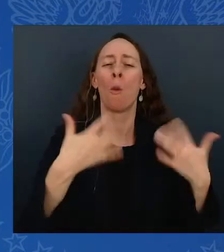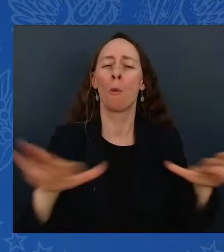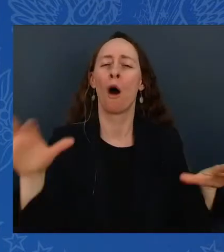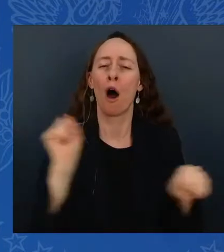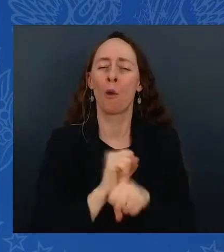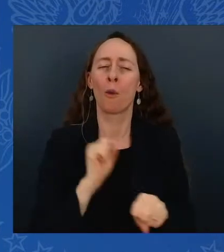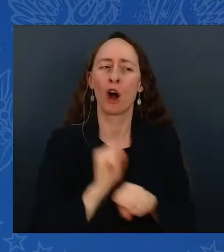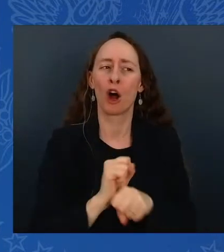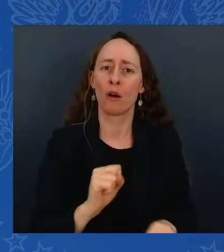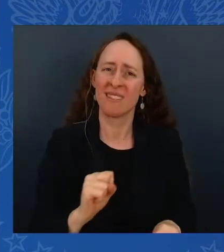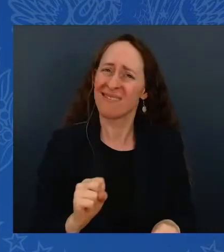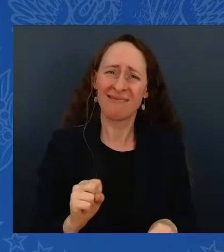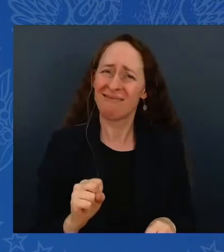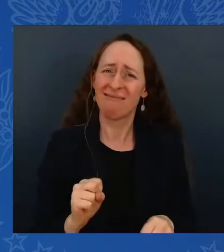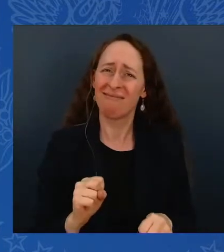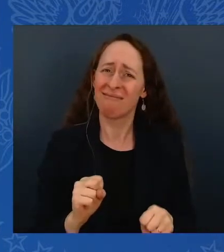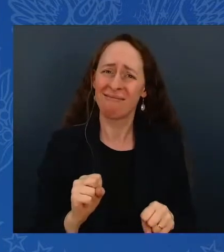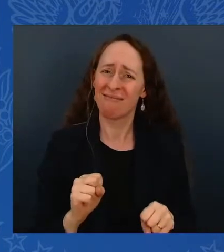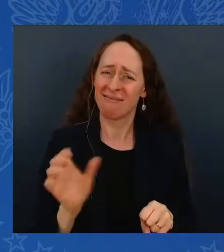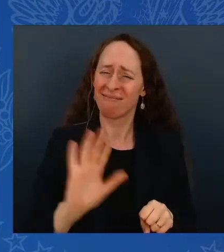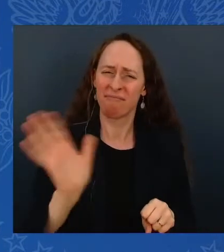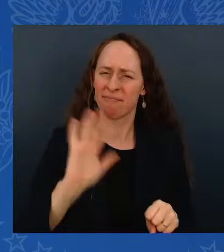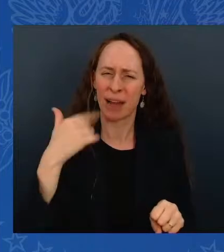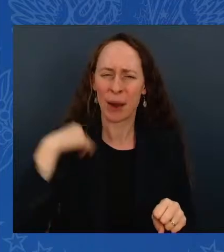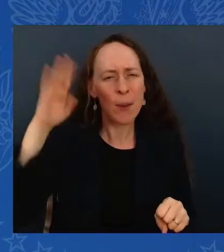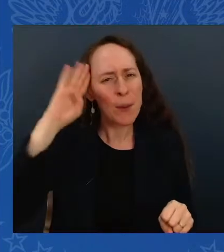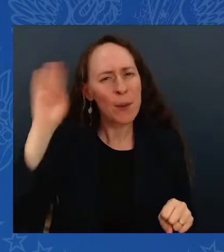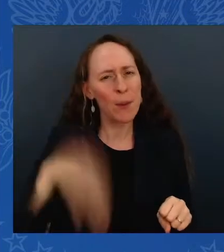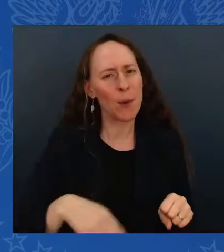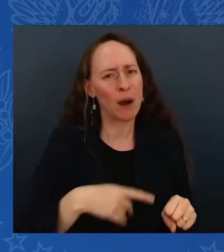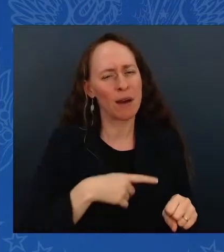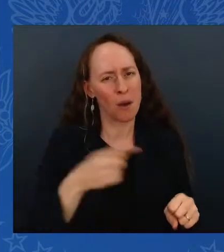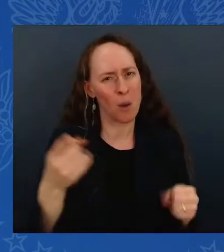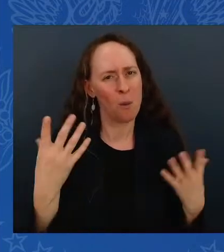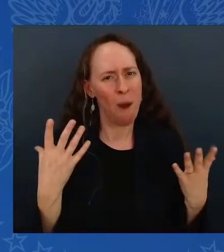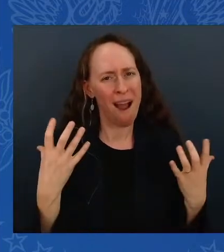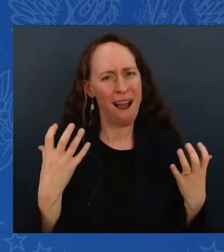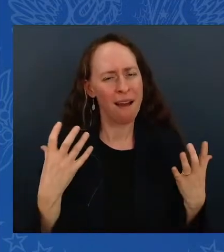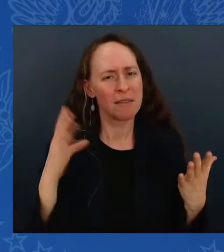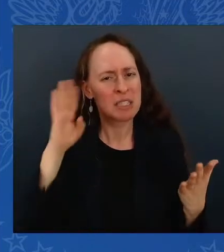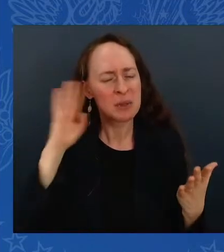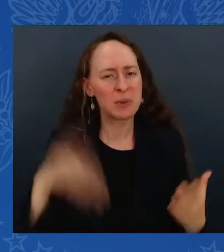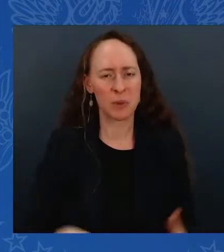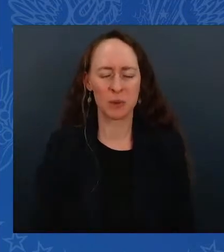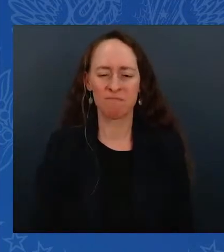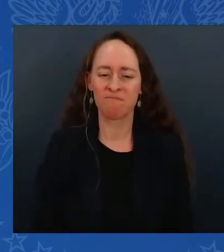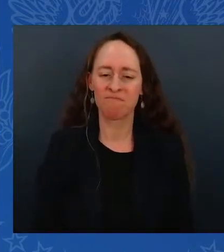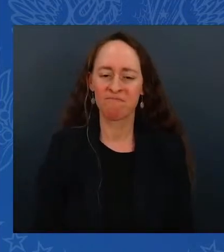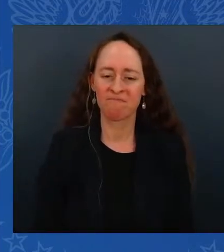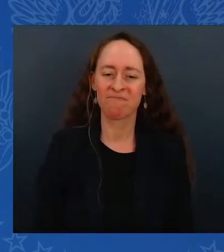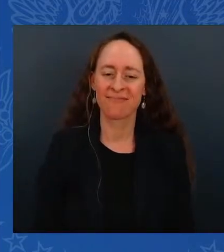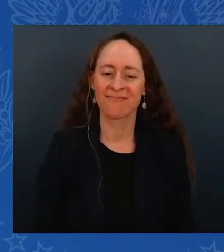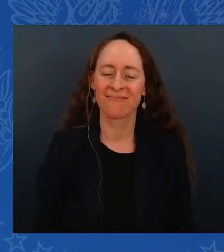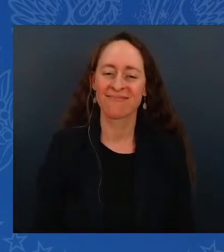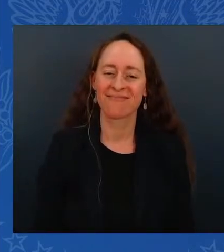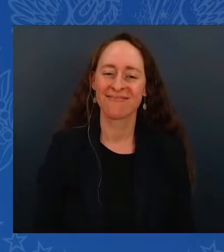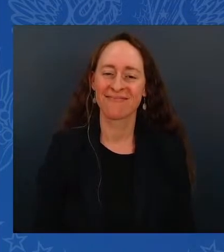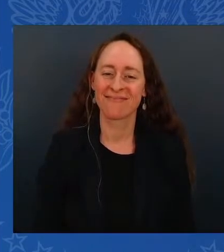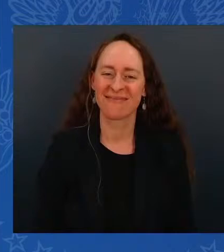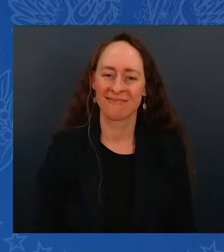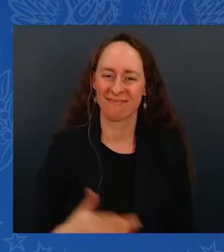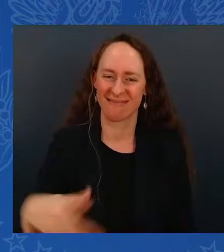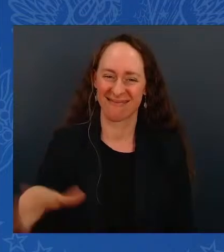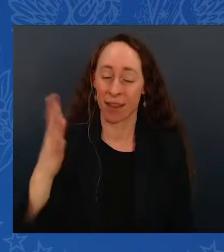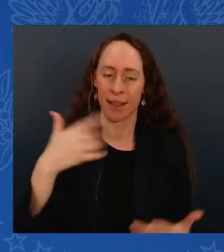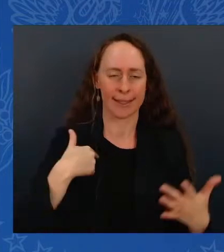Watch, watch, watch. And speaking of watches, on my watch, we reversed the loss. We actually increased the number of